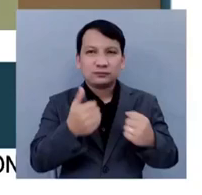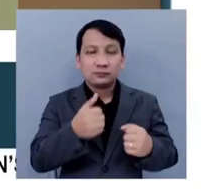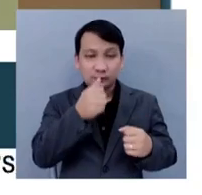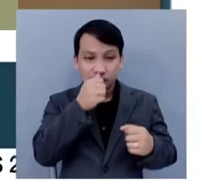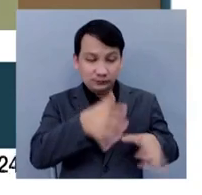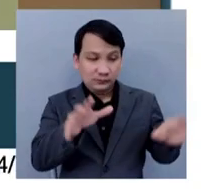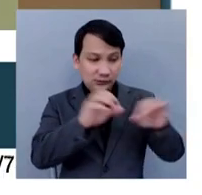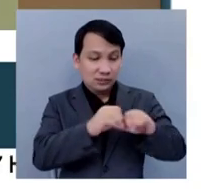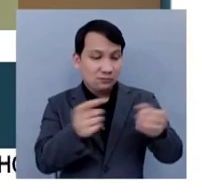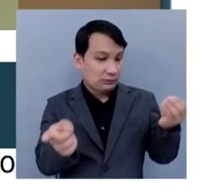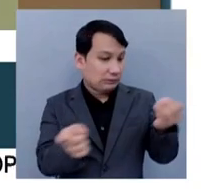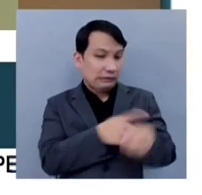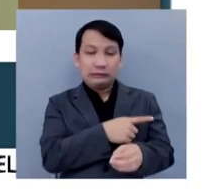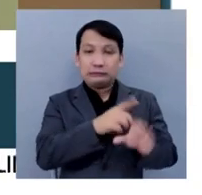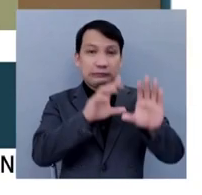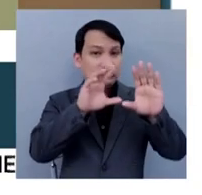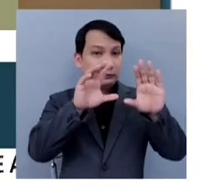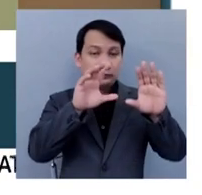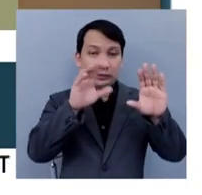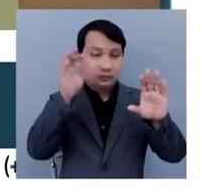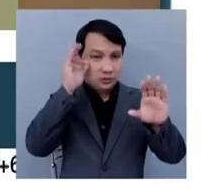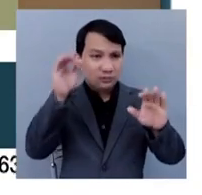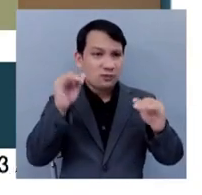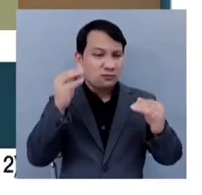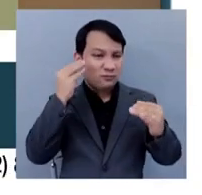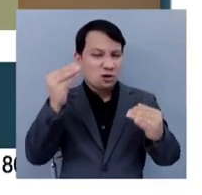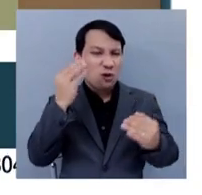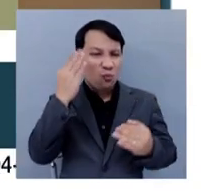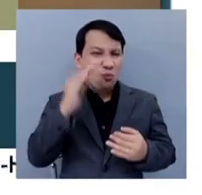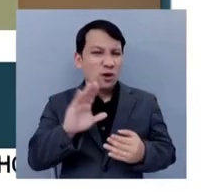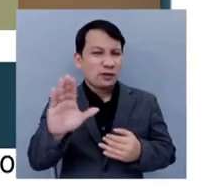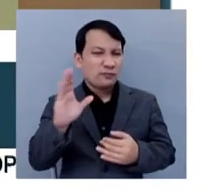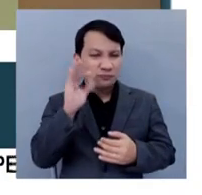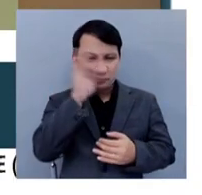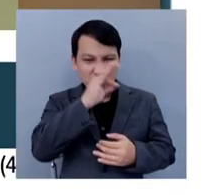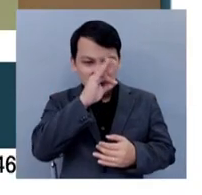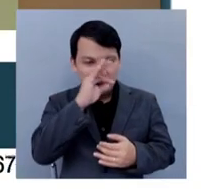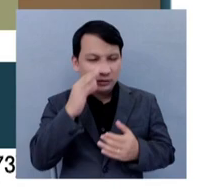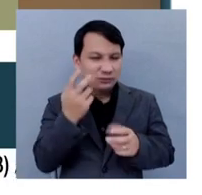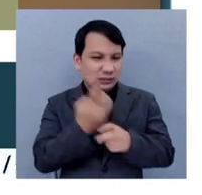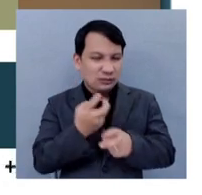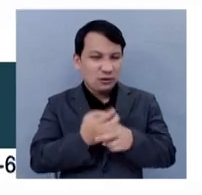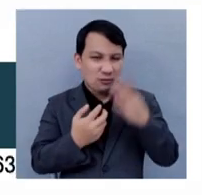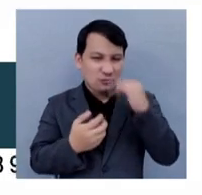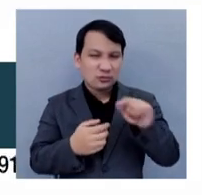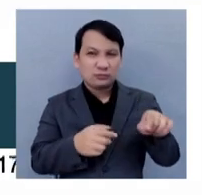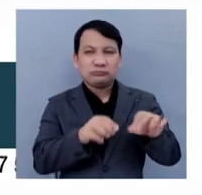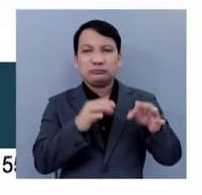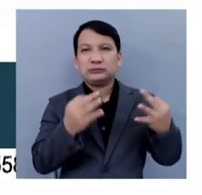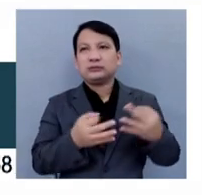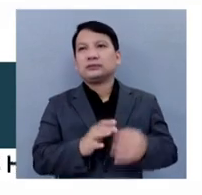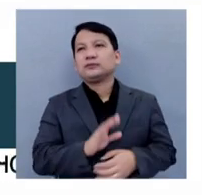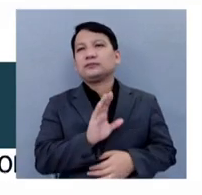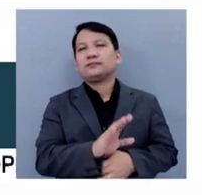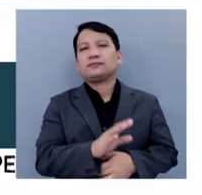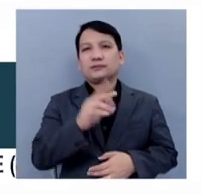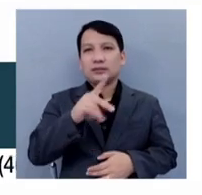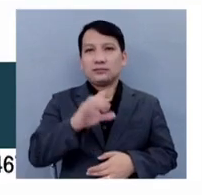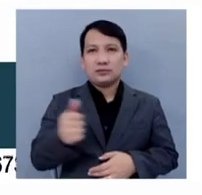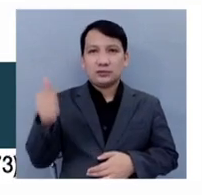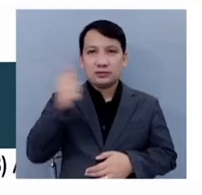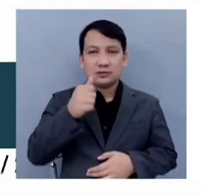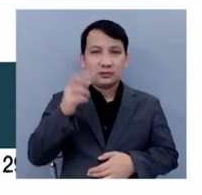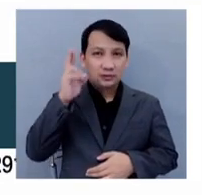were ousted, Filipinos are still suffering because of them. And we're going to have to leave it at that. Former PCGG